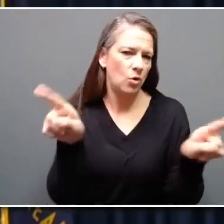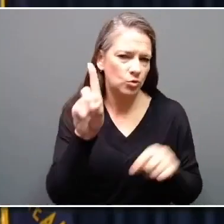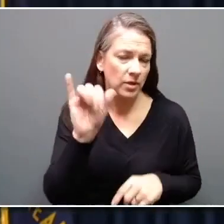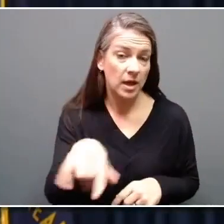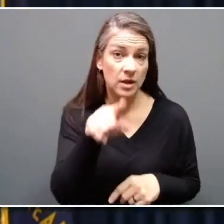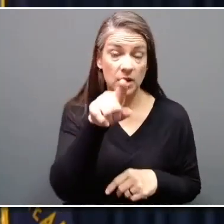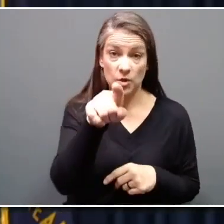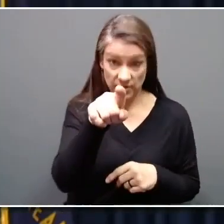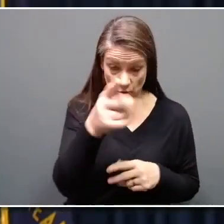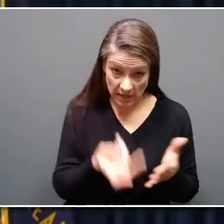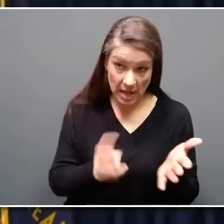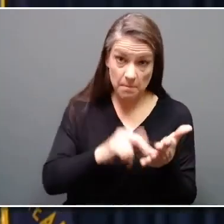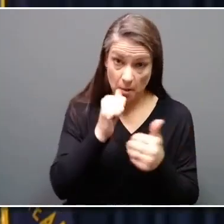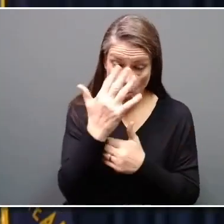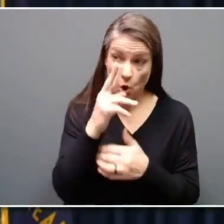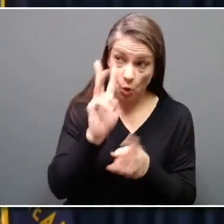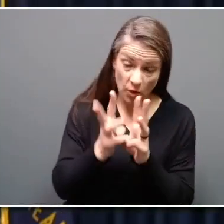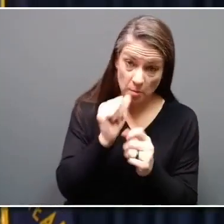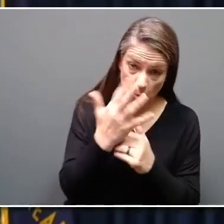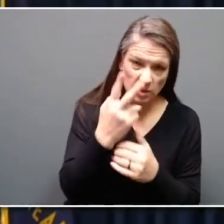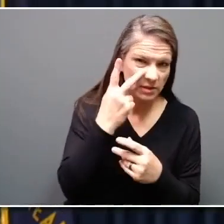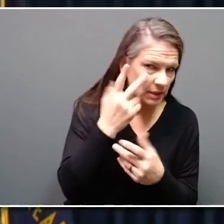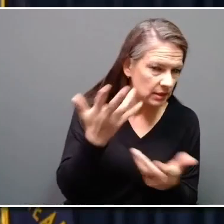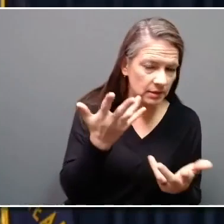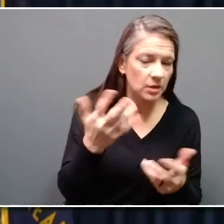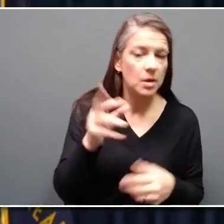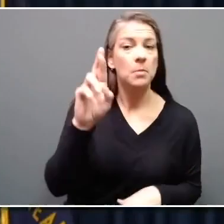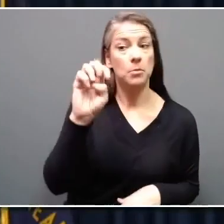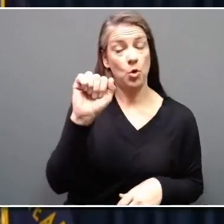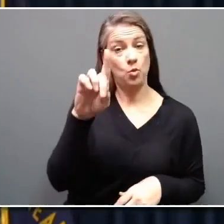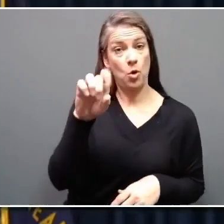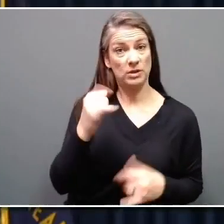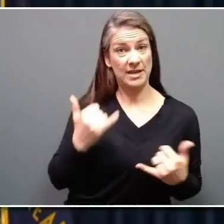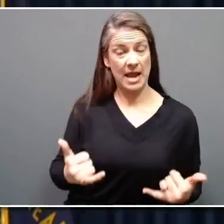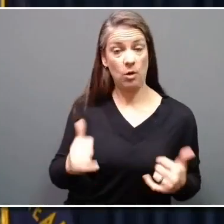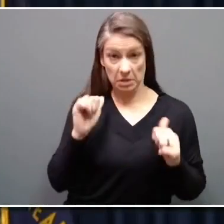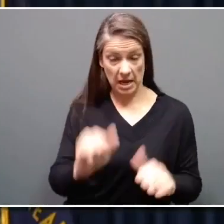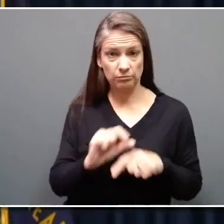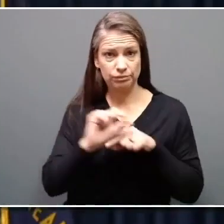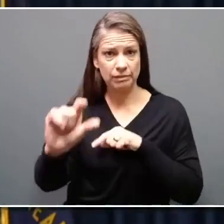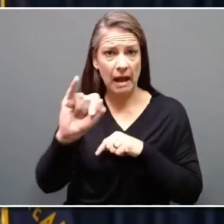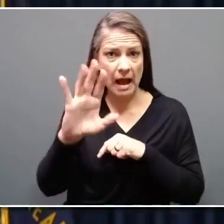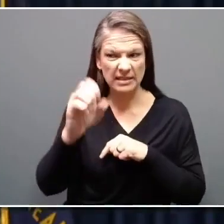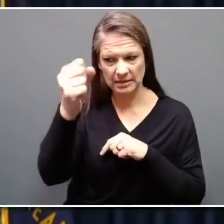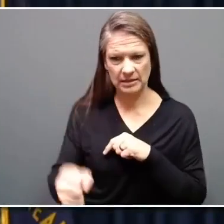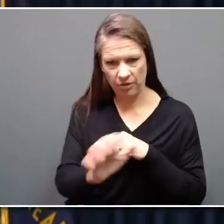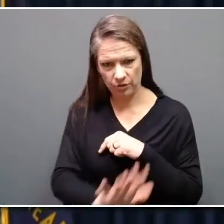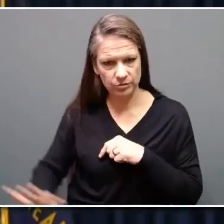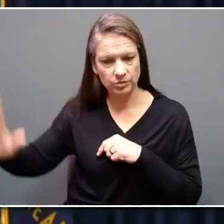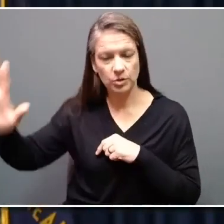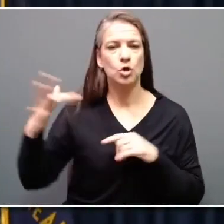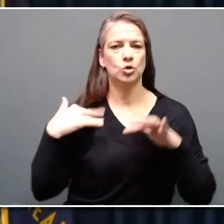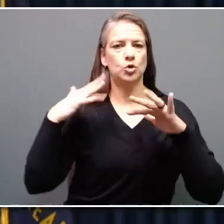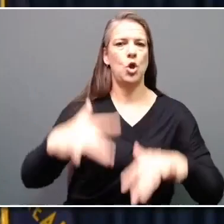the weather tomorrow. So certainly our roads, it could be ice in the southern part of the state. It's snow potentially